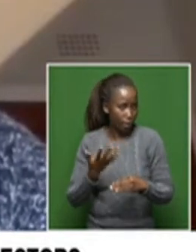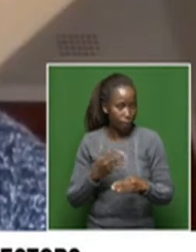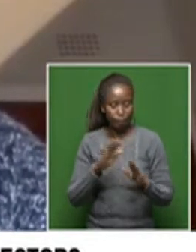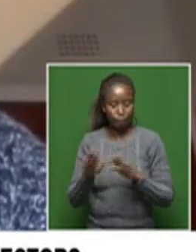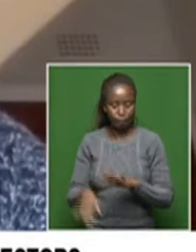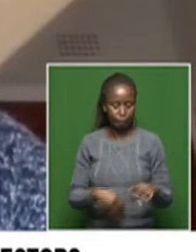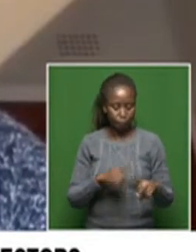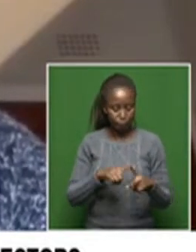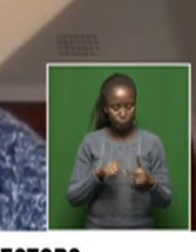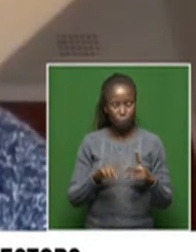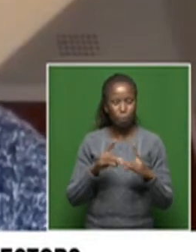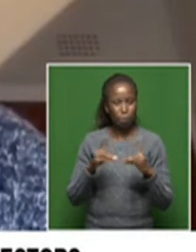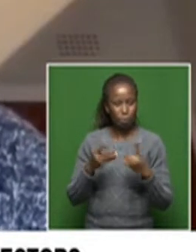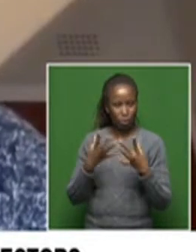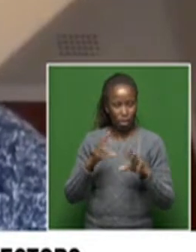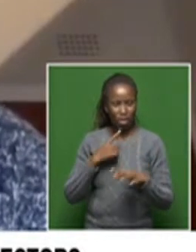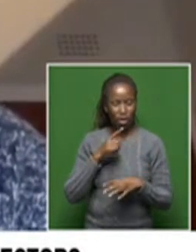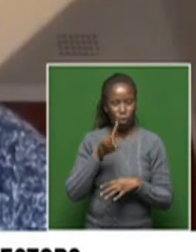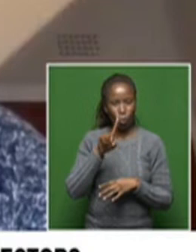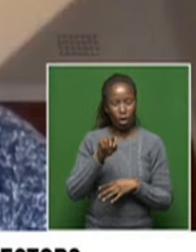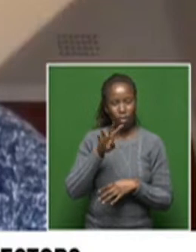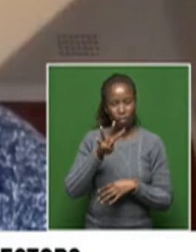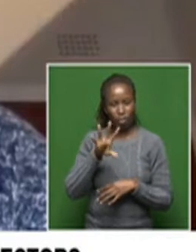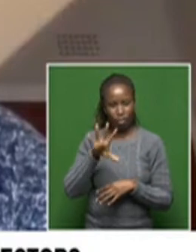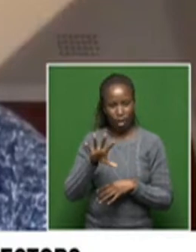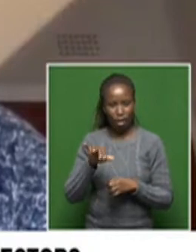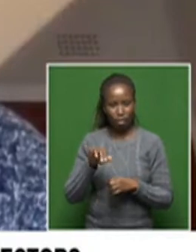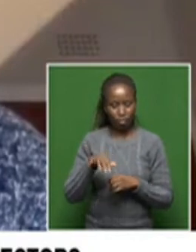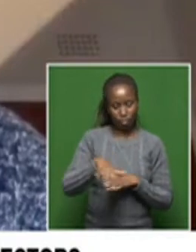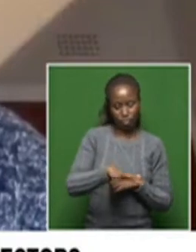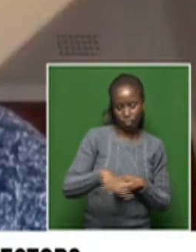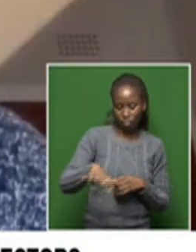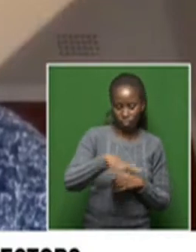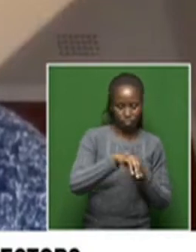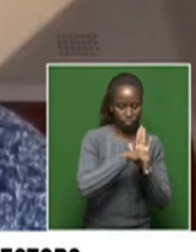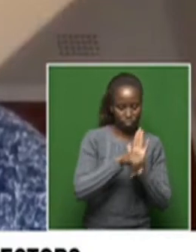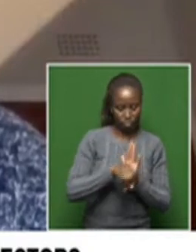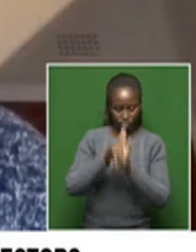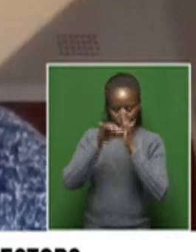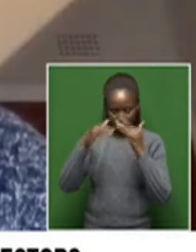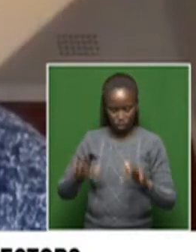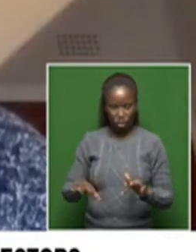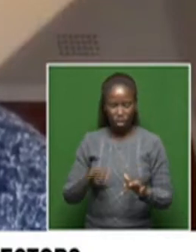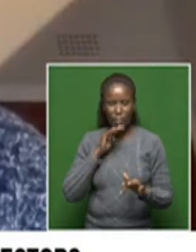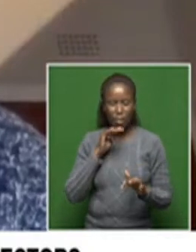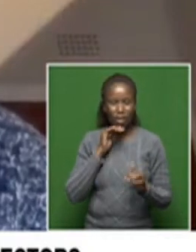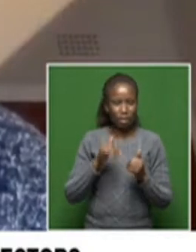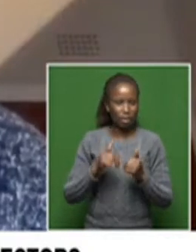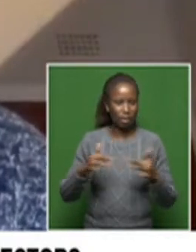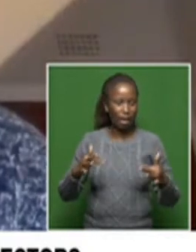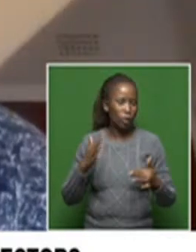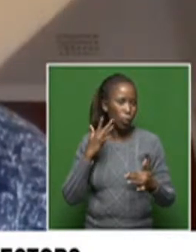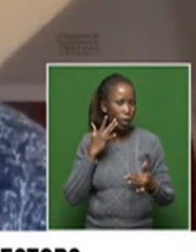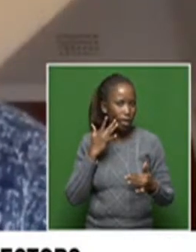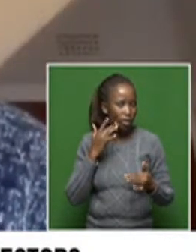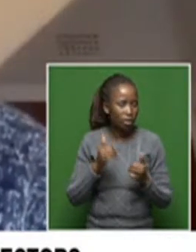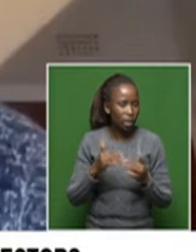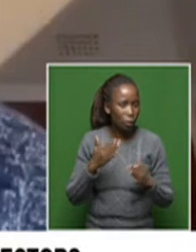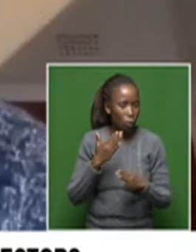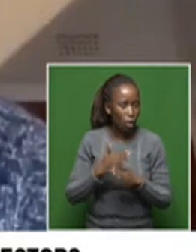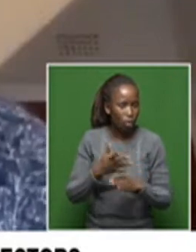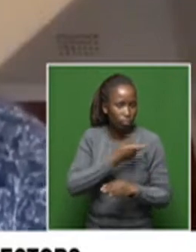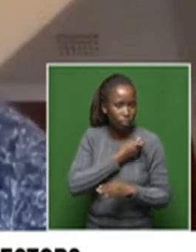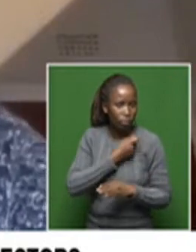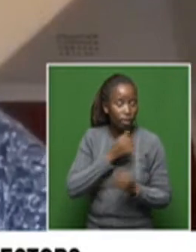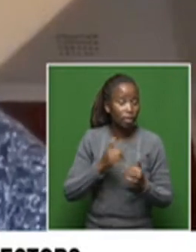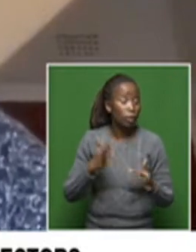is, the department mentioned that 145 workplace sites have been identified. What is the definitive start date for the workplace vaccination?